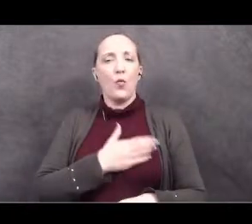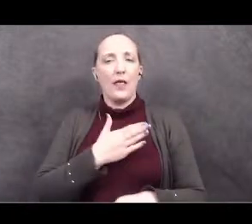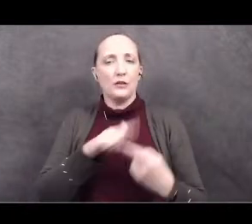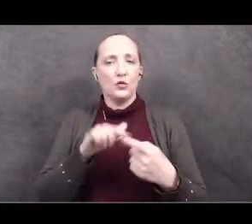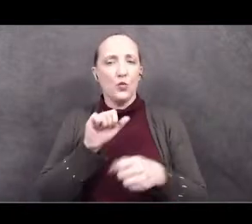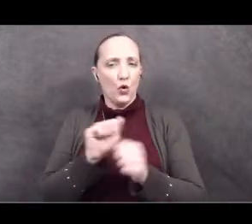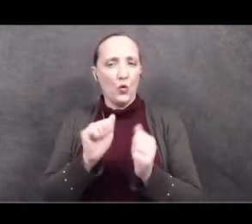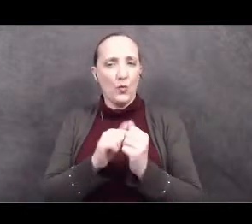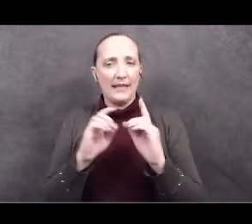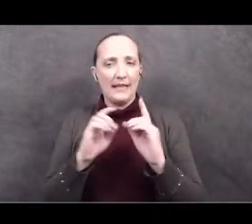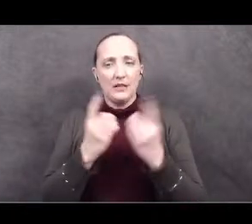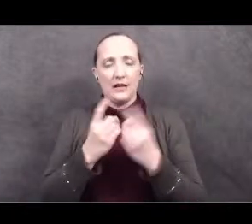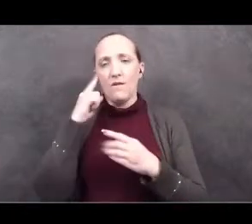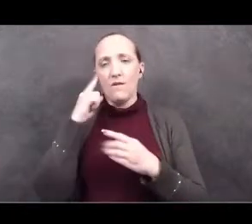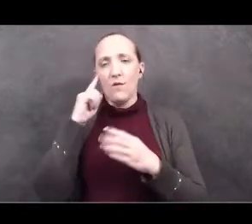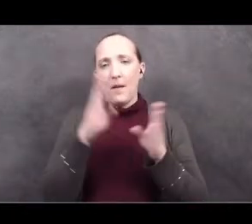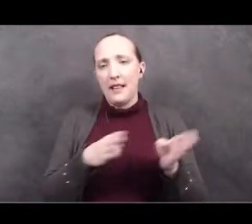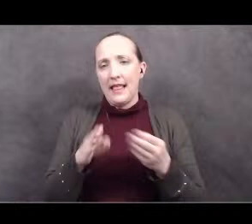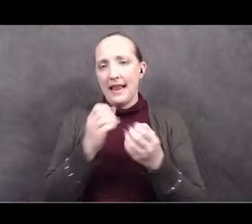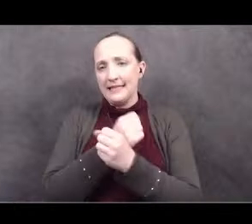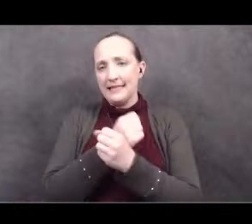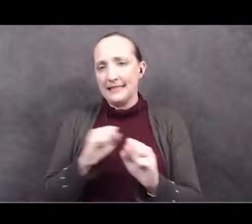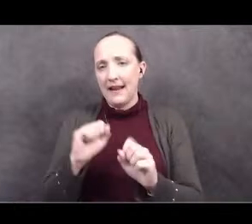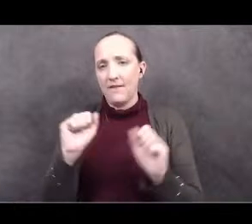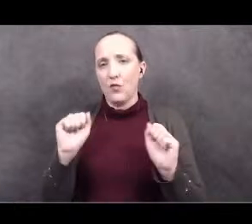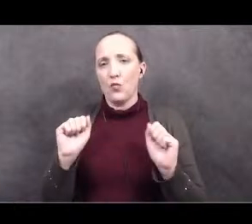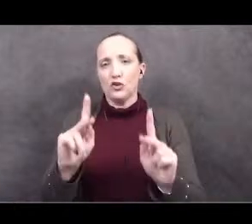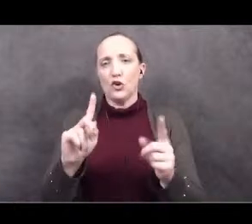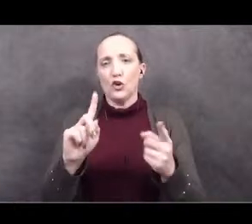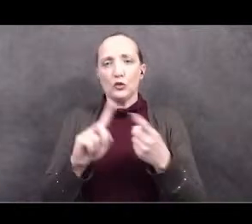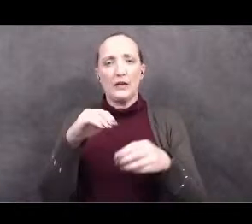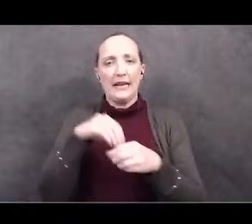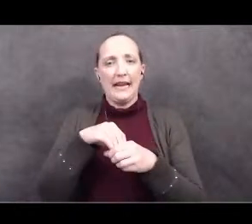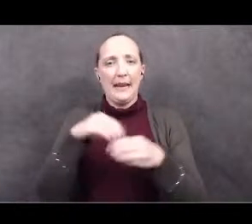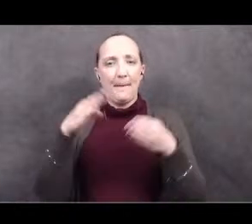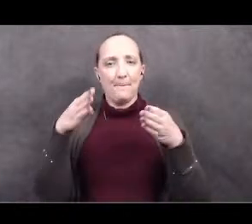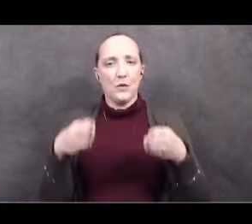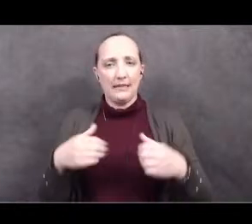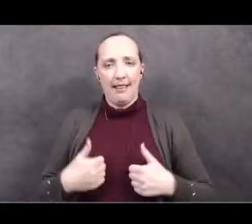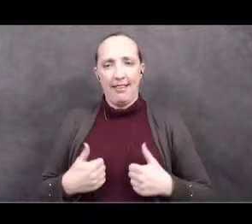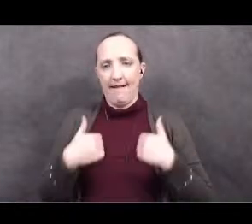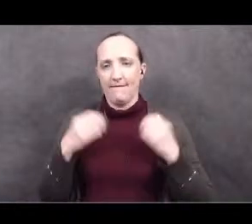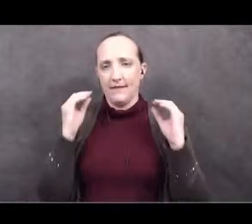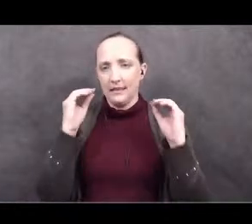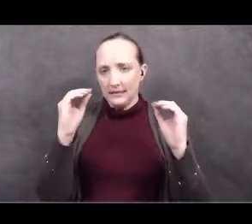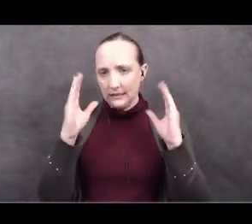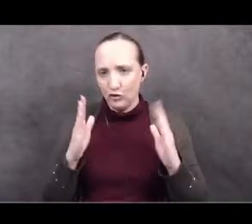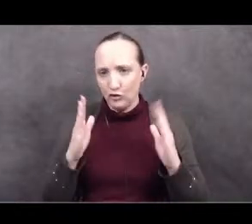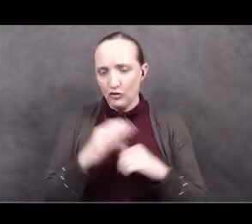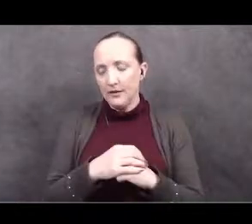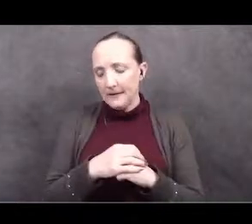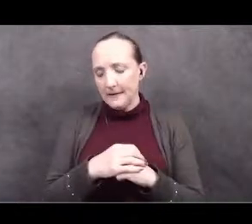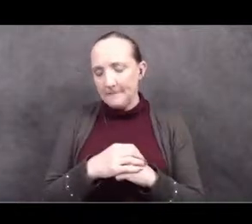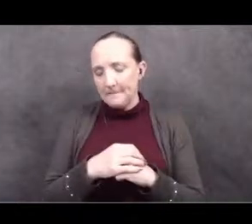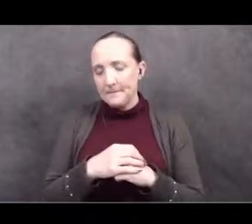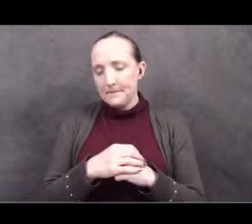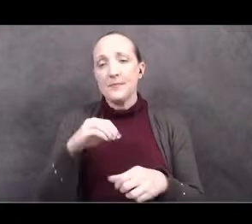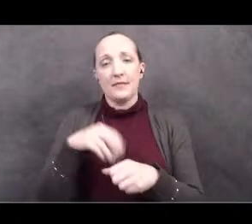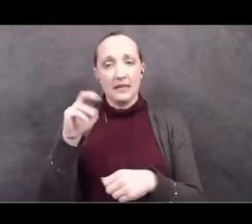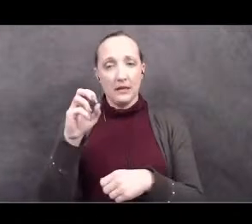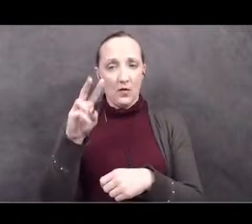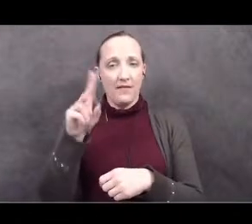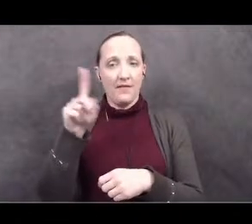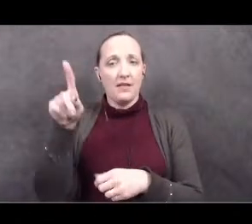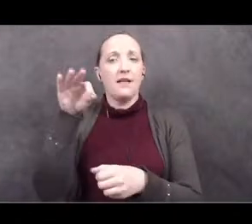to to plan a safe return to imperson teaching in November the board voted to return to